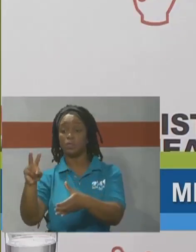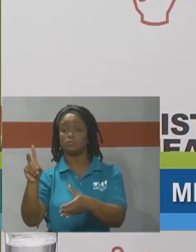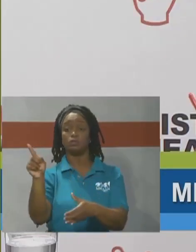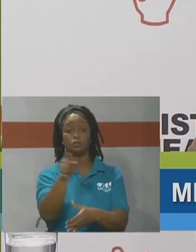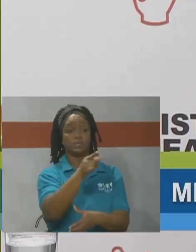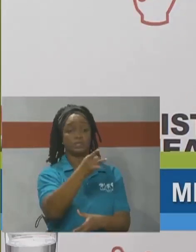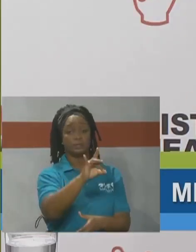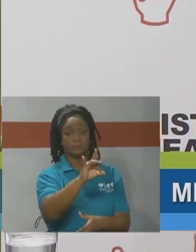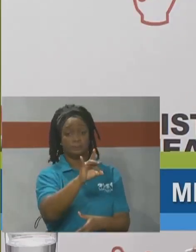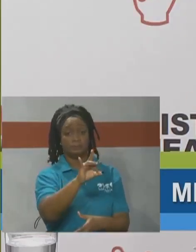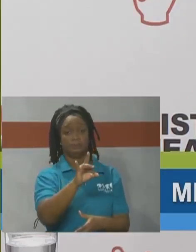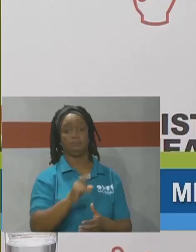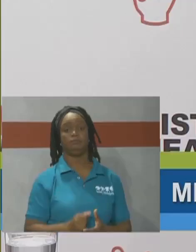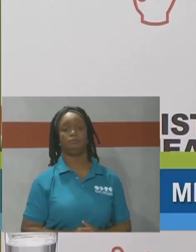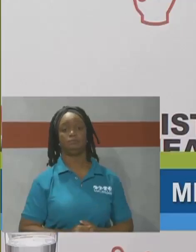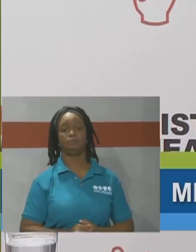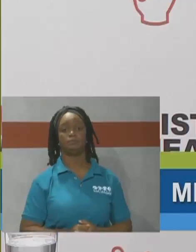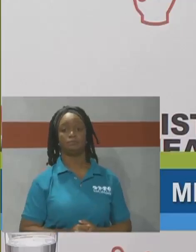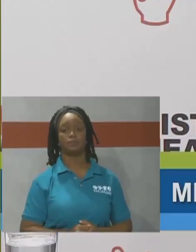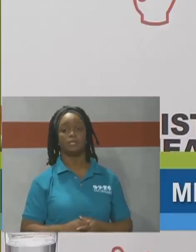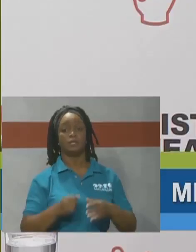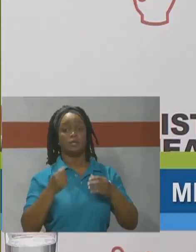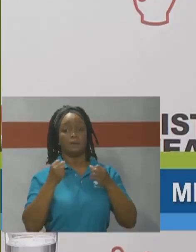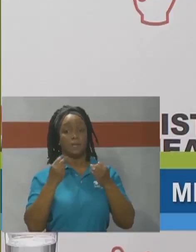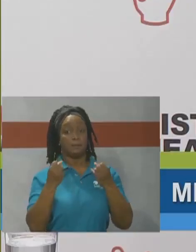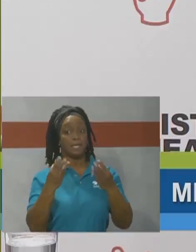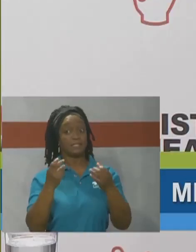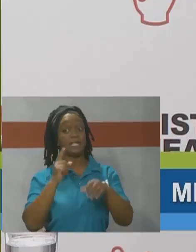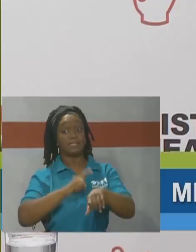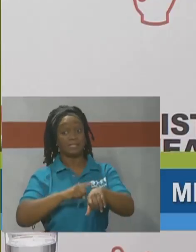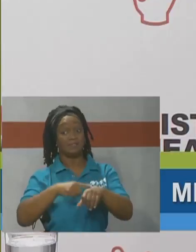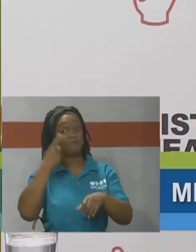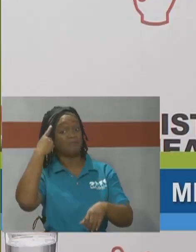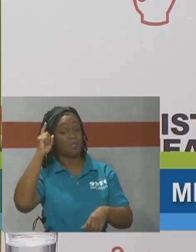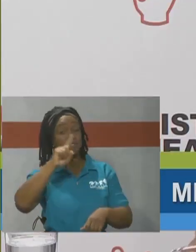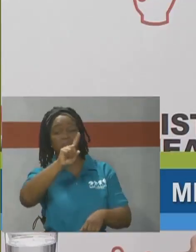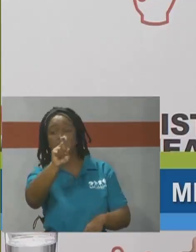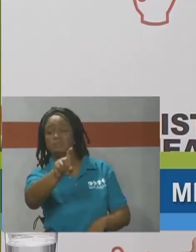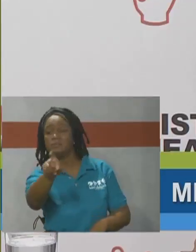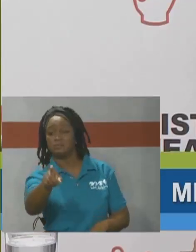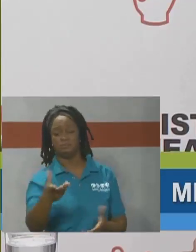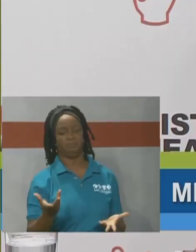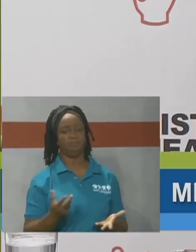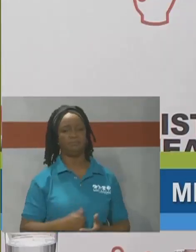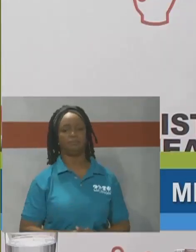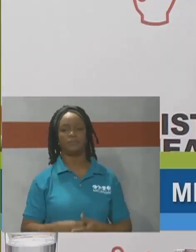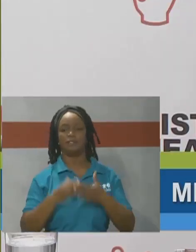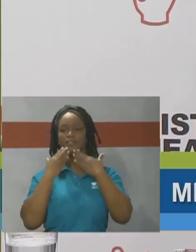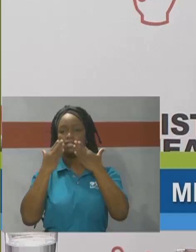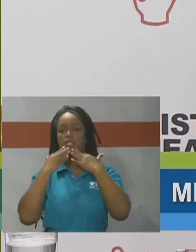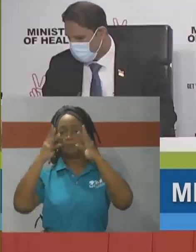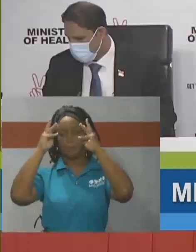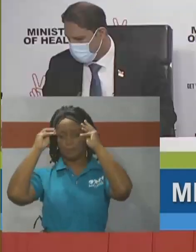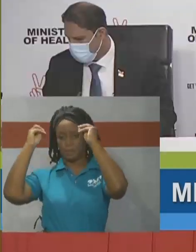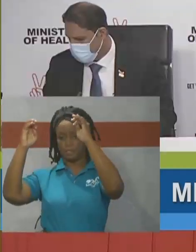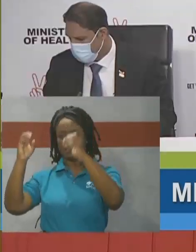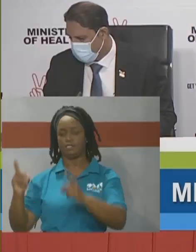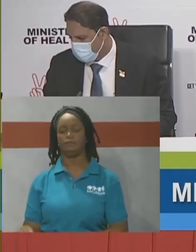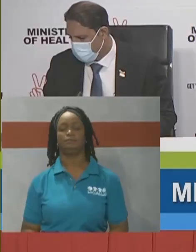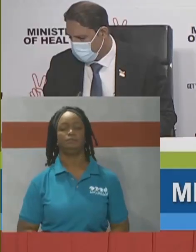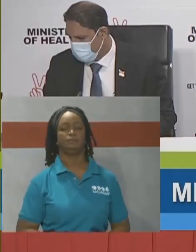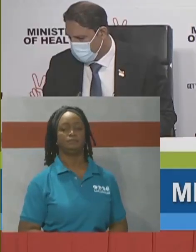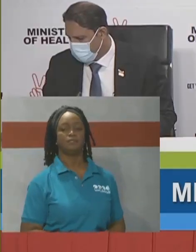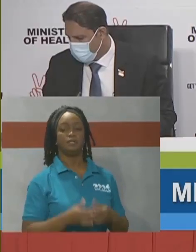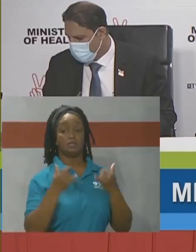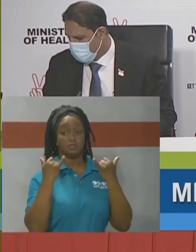And Al, we have a lot of time now for questions. Thank you. Thank you very much, Minister. And we will then move to the